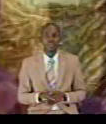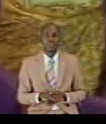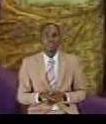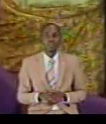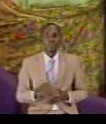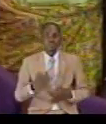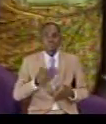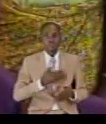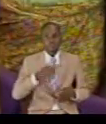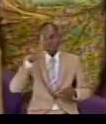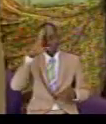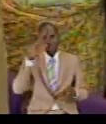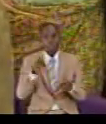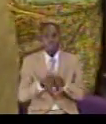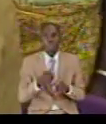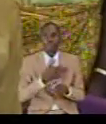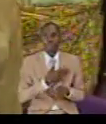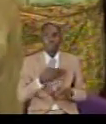beloved.